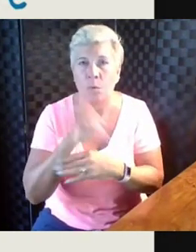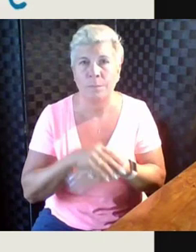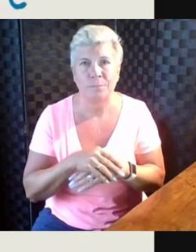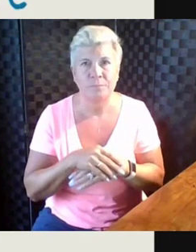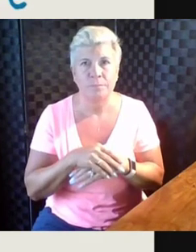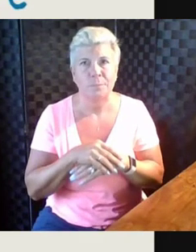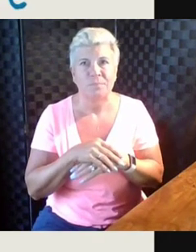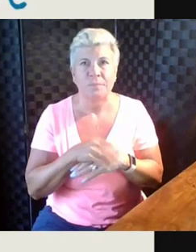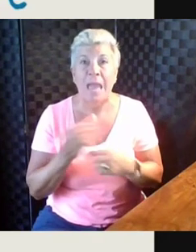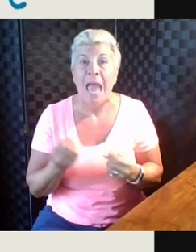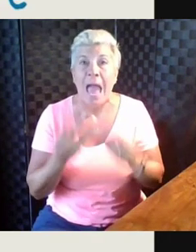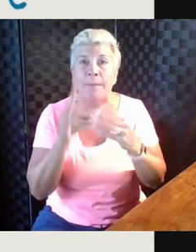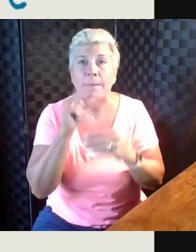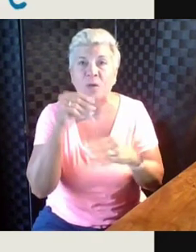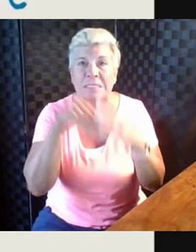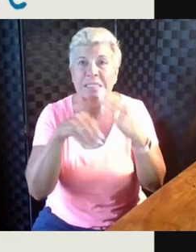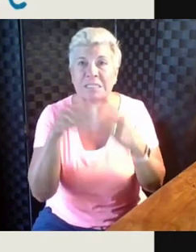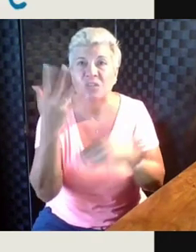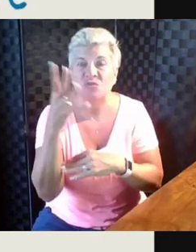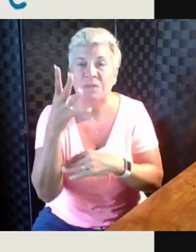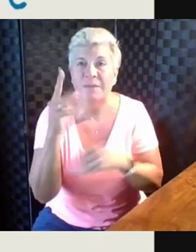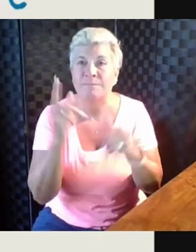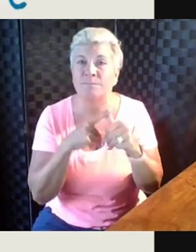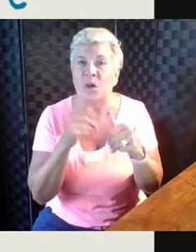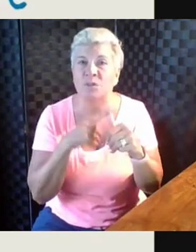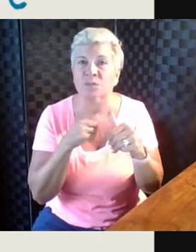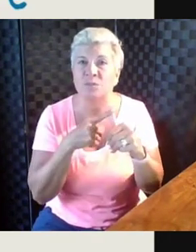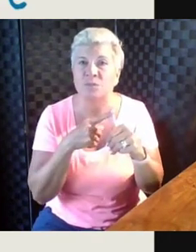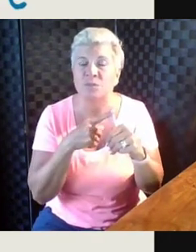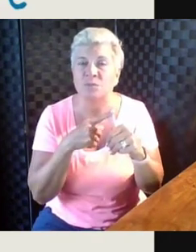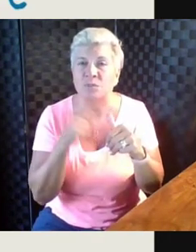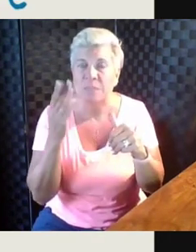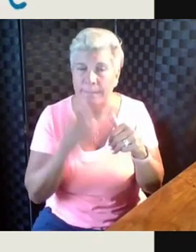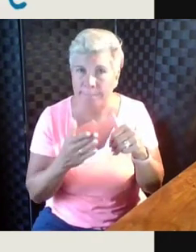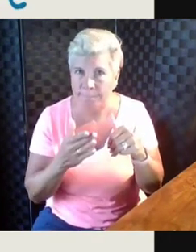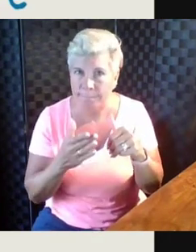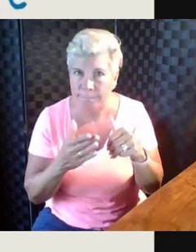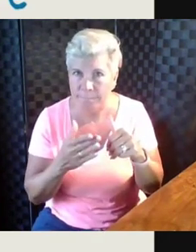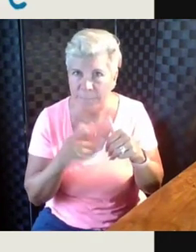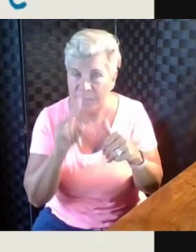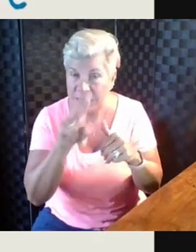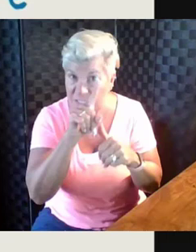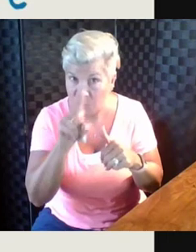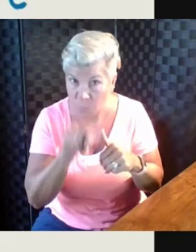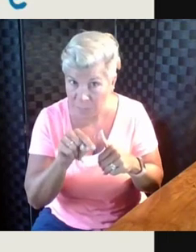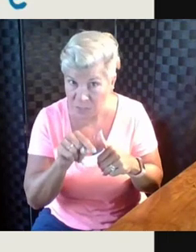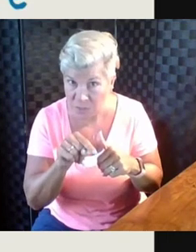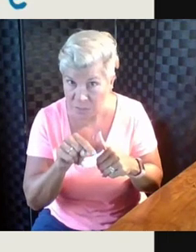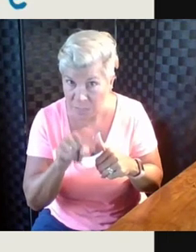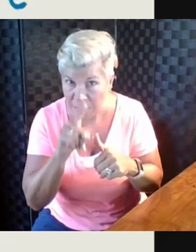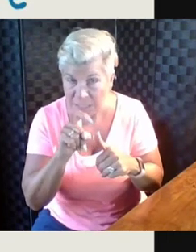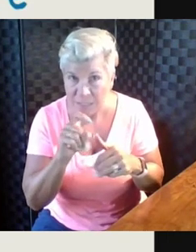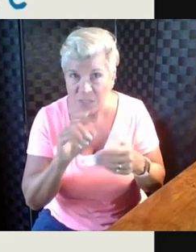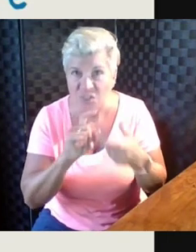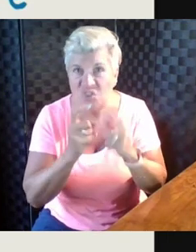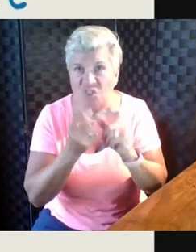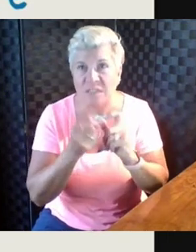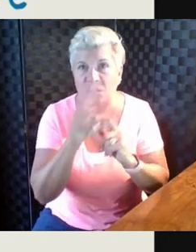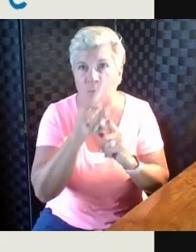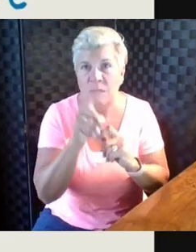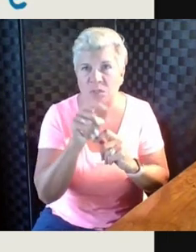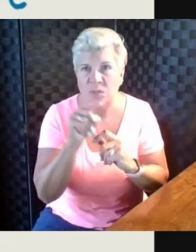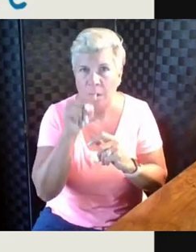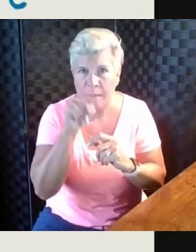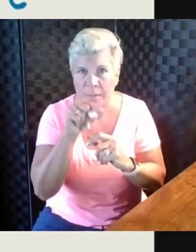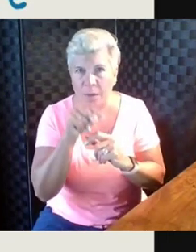chunk. How many birds were in the tree at first? Stop. Since this is a question, I need to put my question mark somewhere